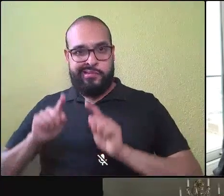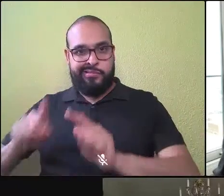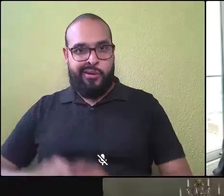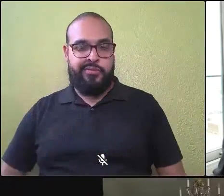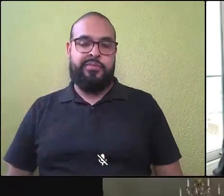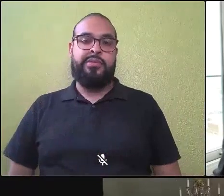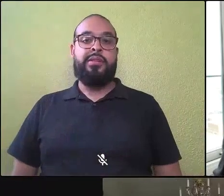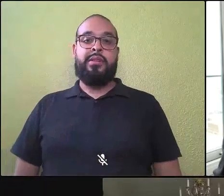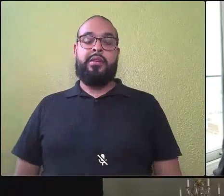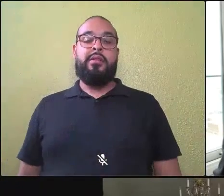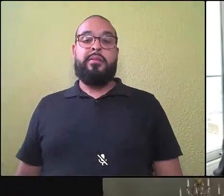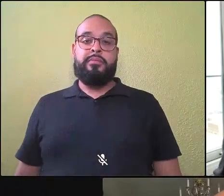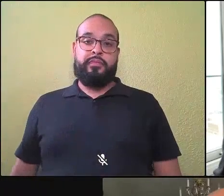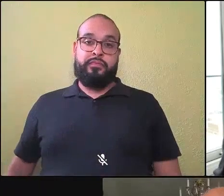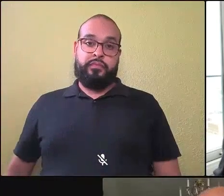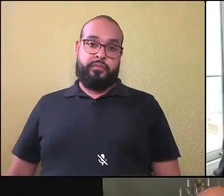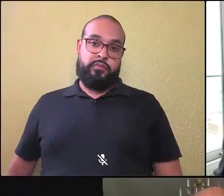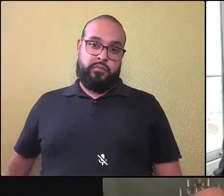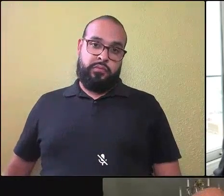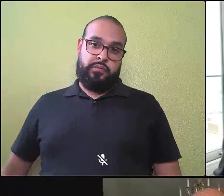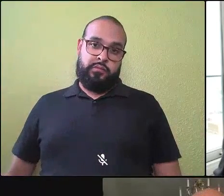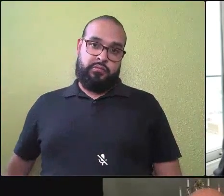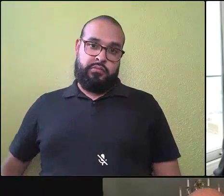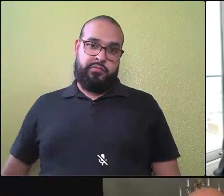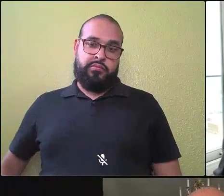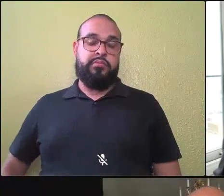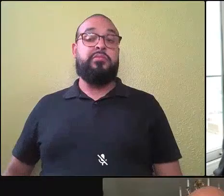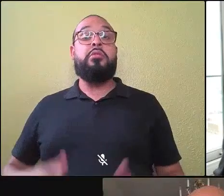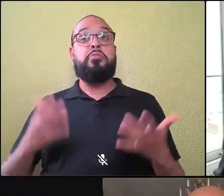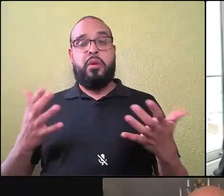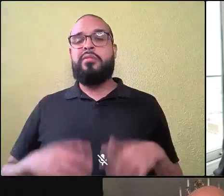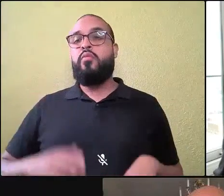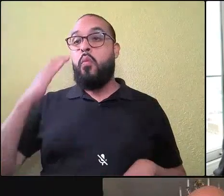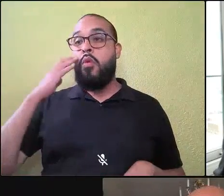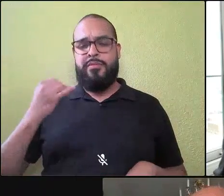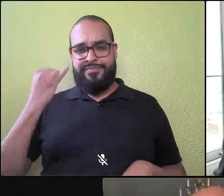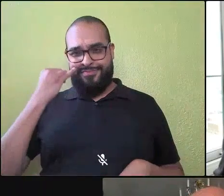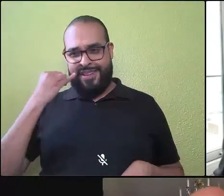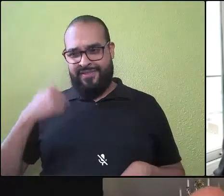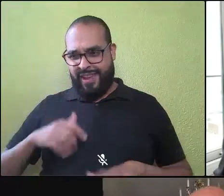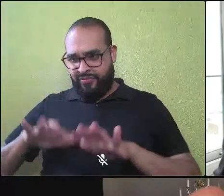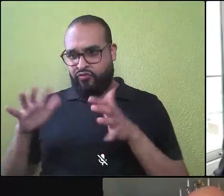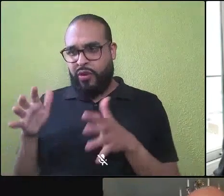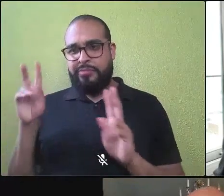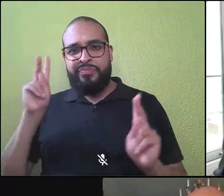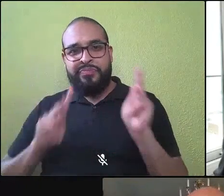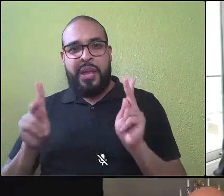people, having just that opportunity to just like talk, chop it up, be able to break bread together in a smaller